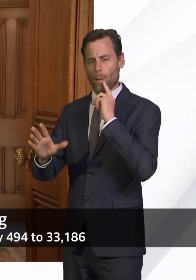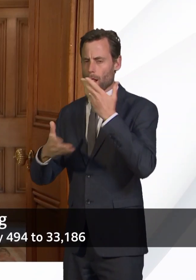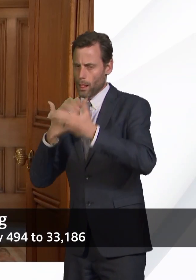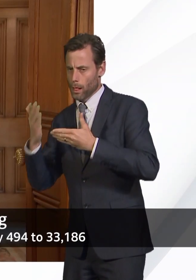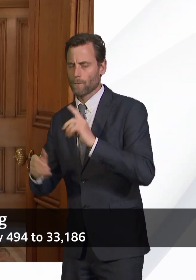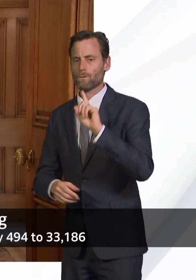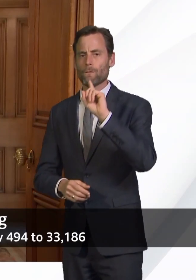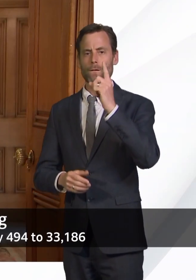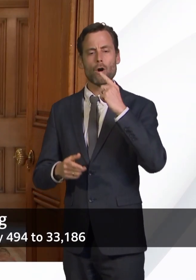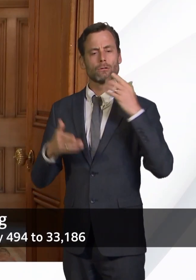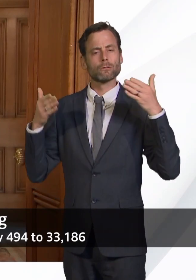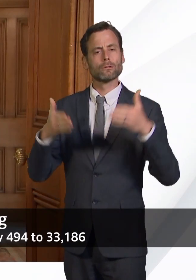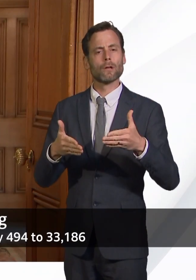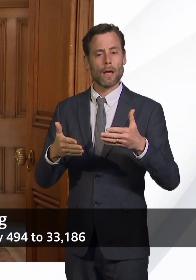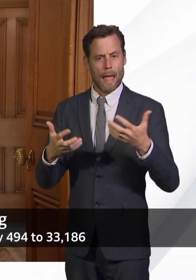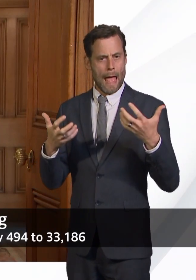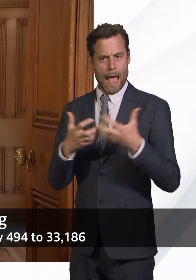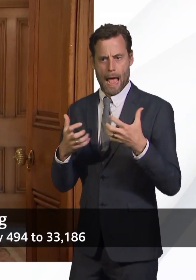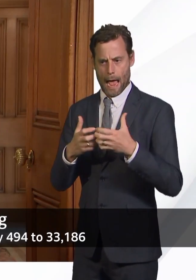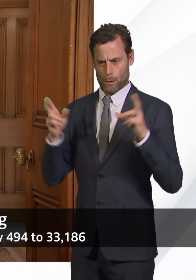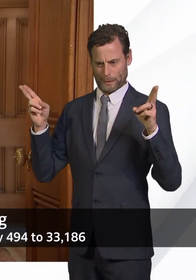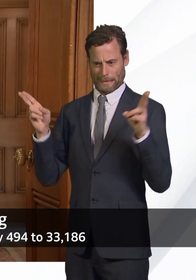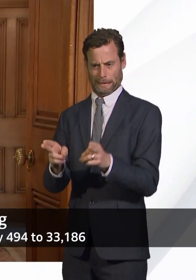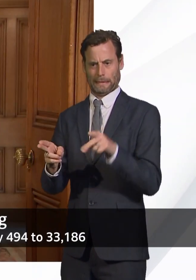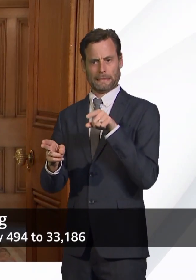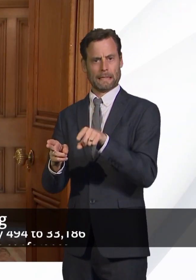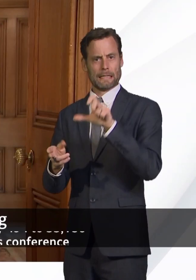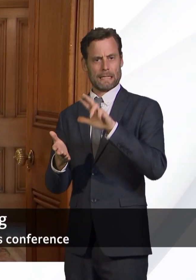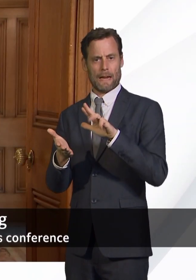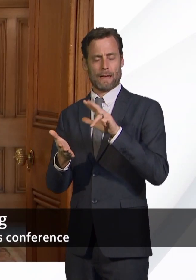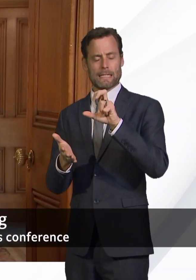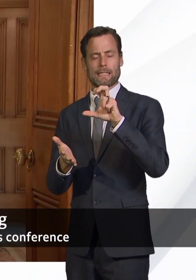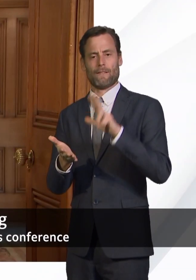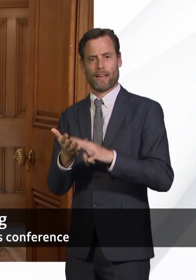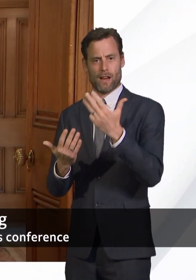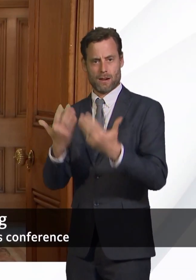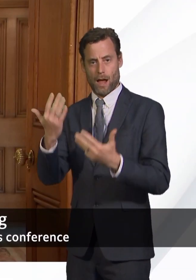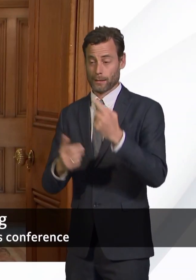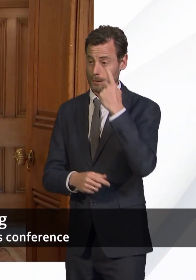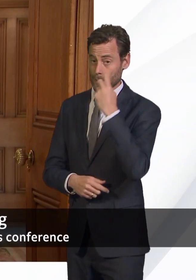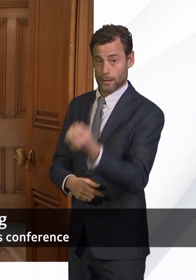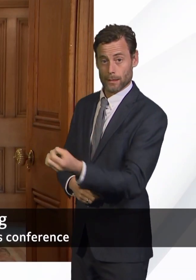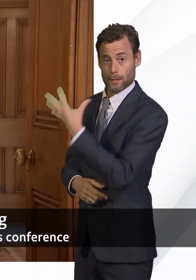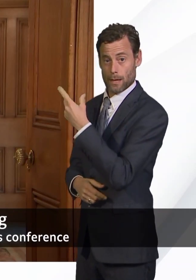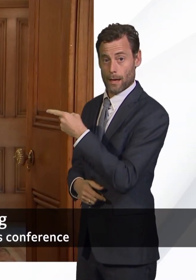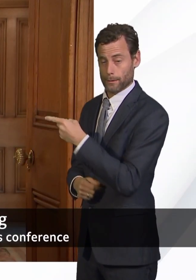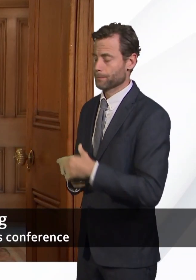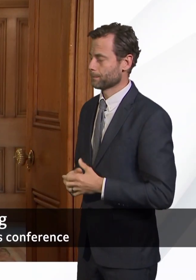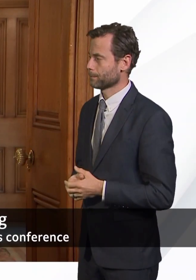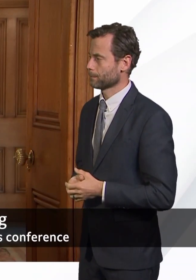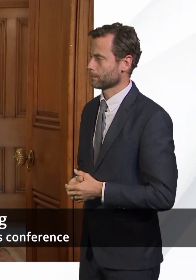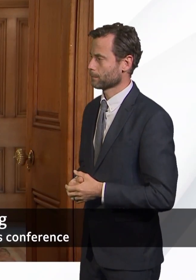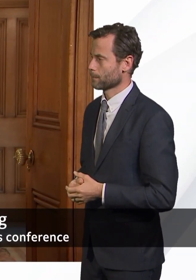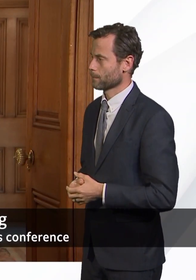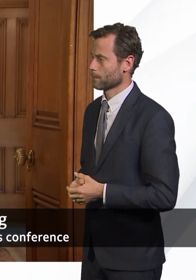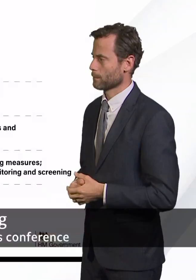fight against COVID-19. Firstly, and if we could turn to the first slide, thank you. In order to monitor